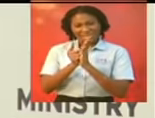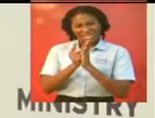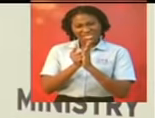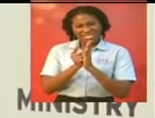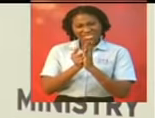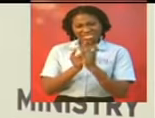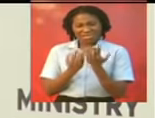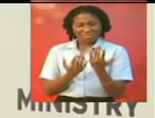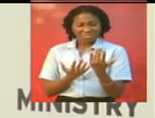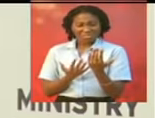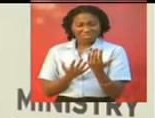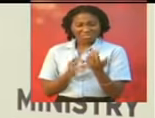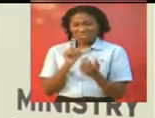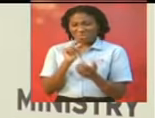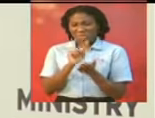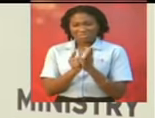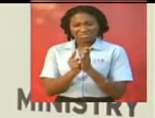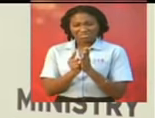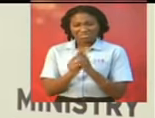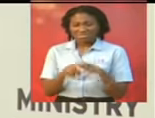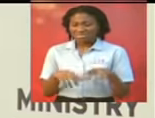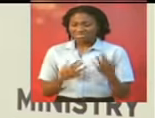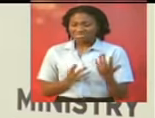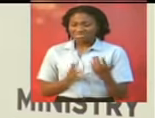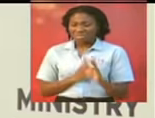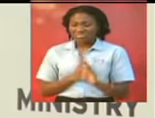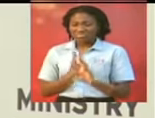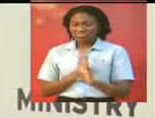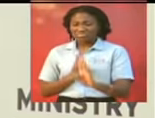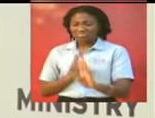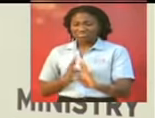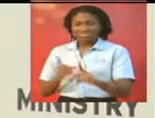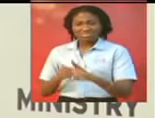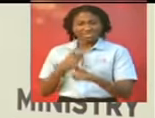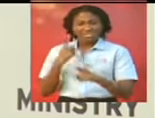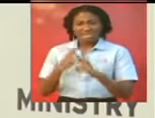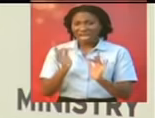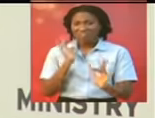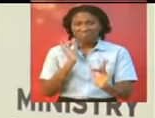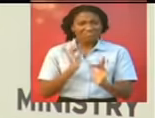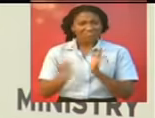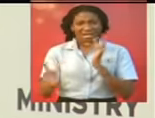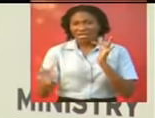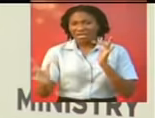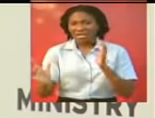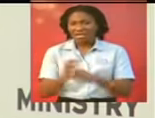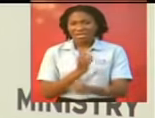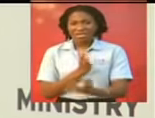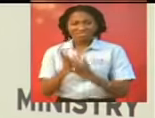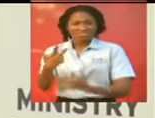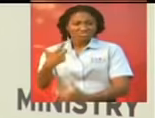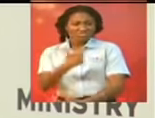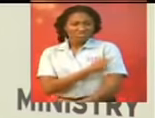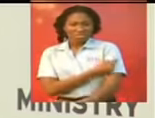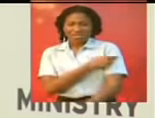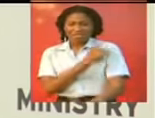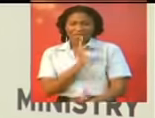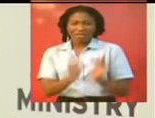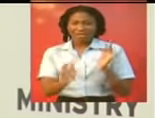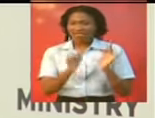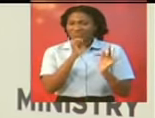of once you get to the door to the time, 20 minutes to half an hour, 30 minutes or